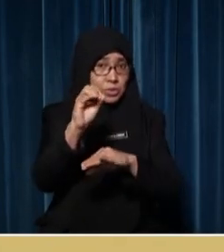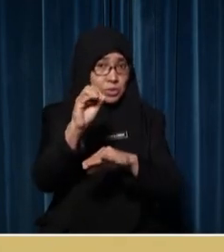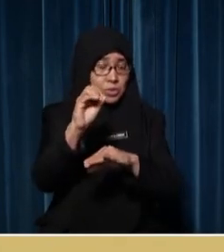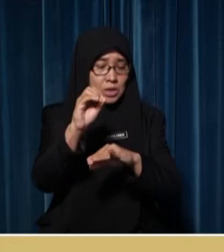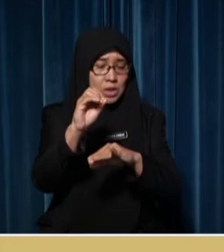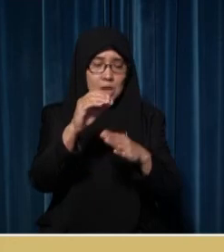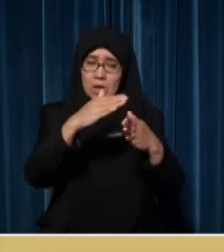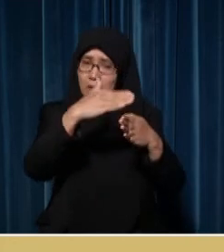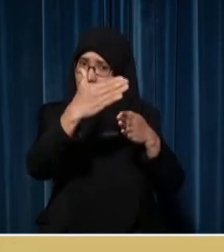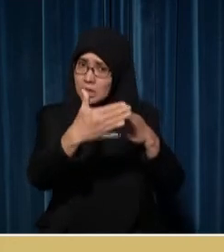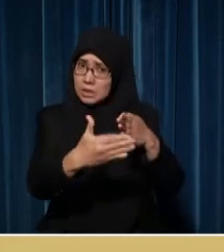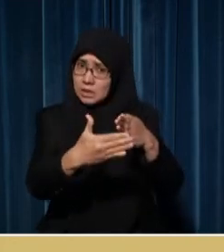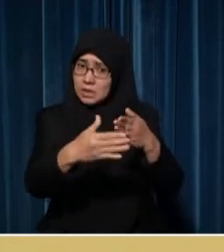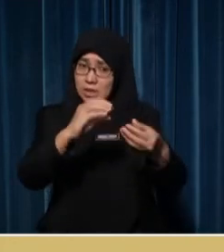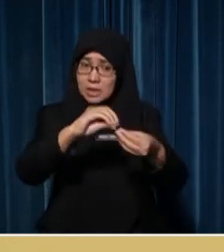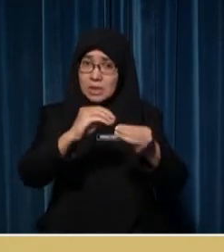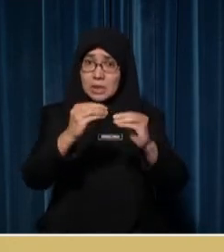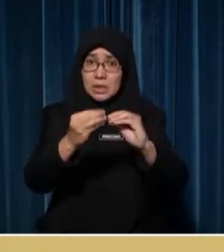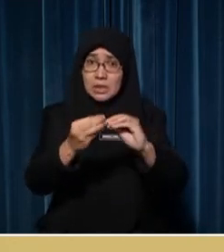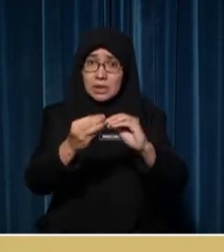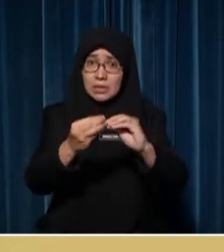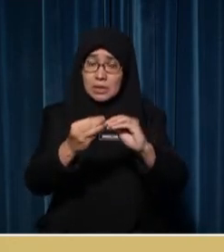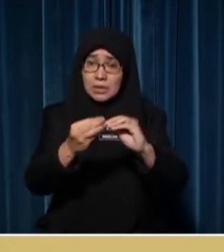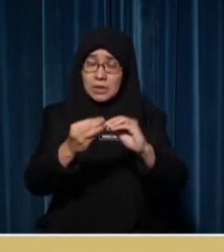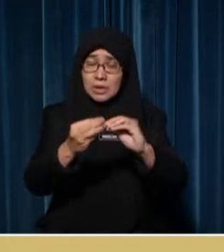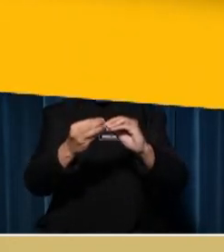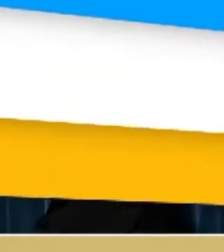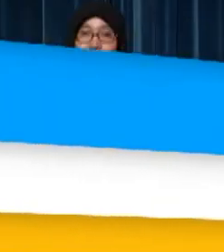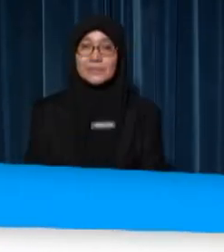the number you are multiplying by 10.